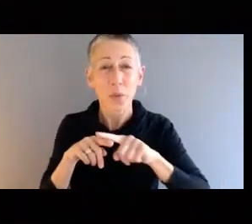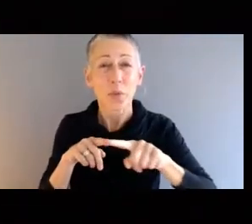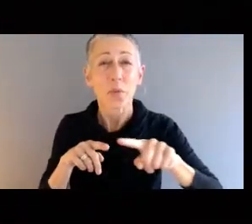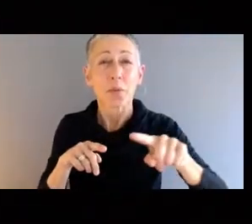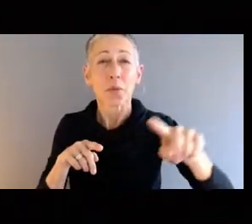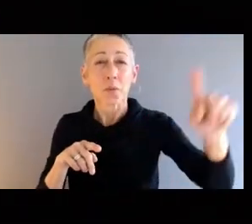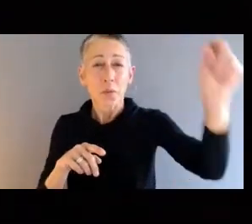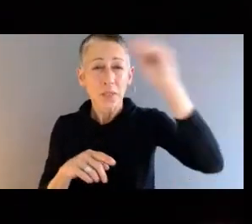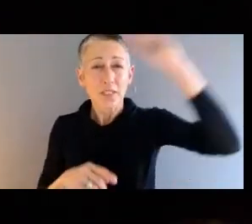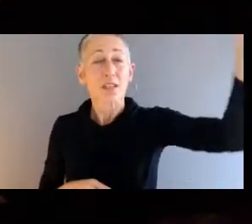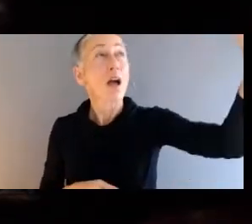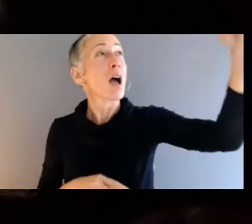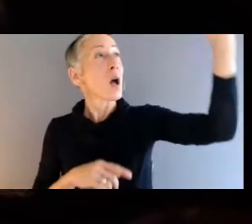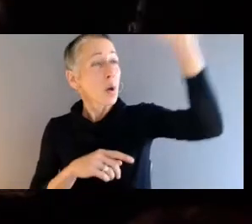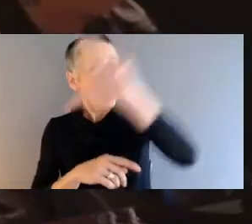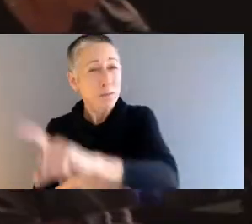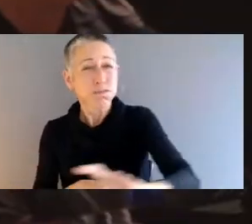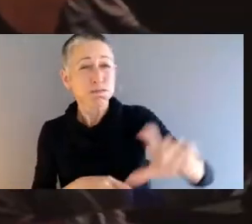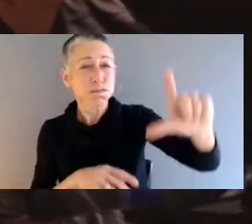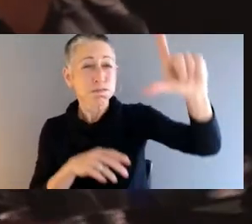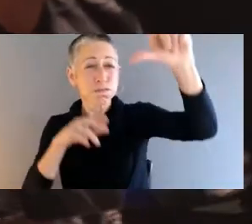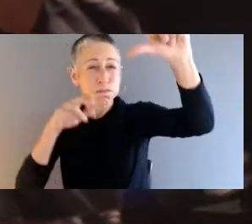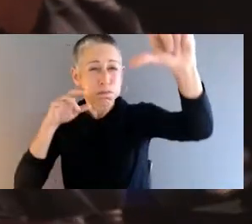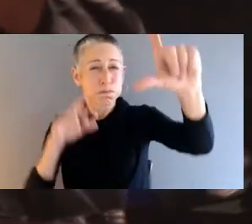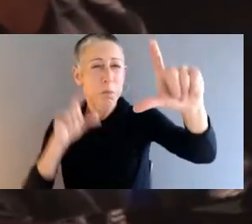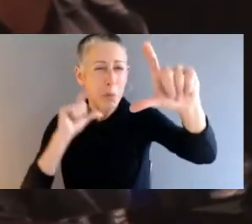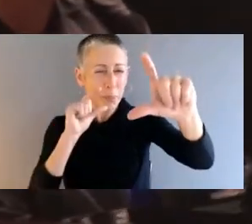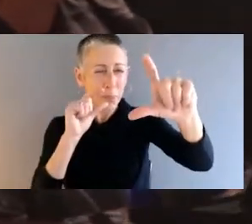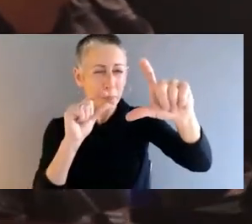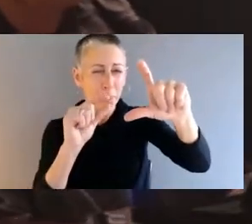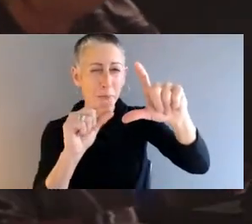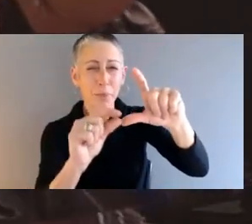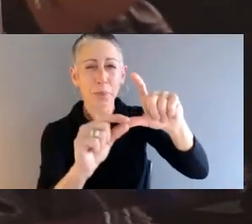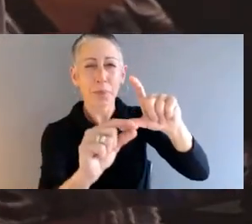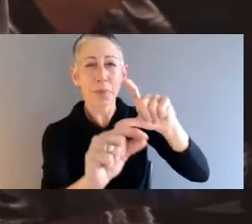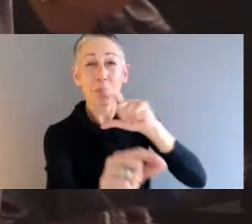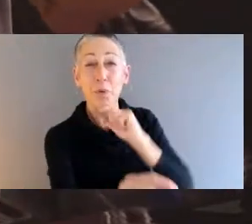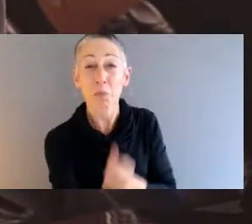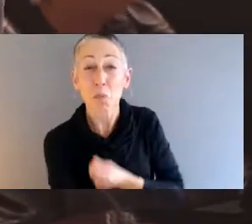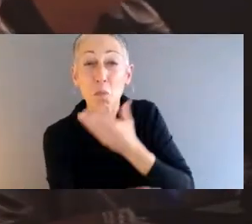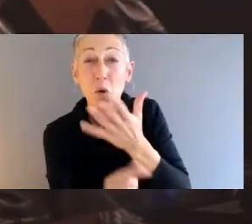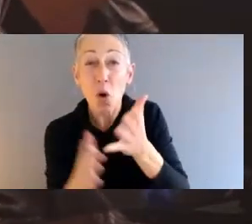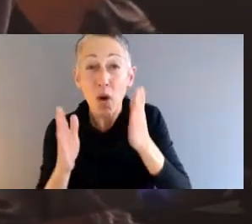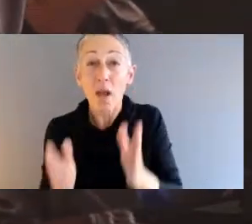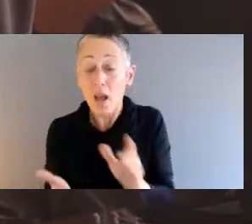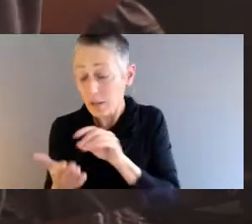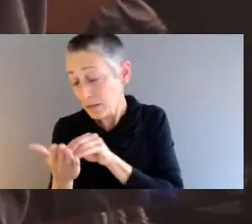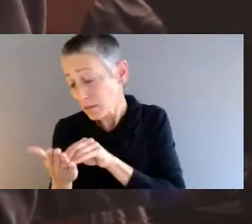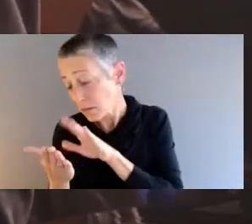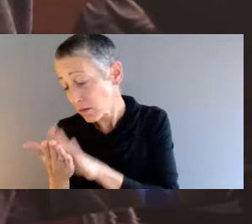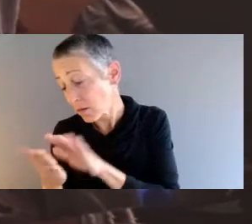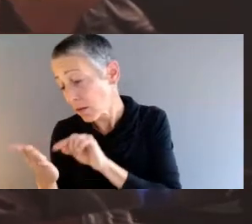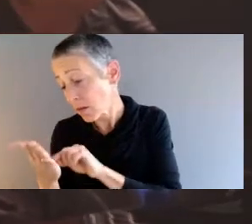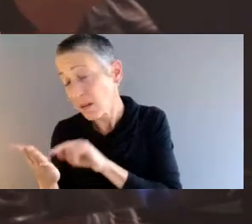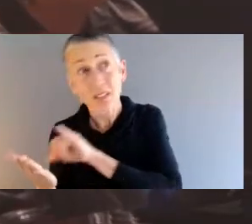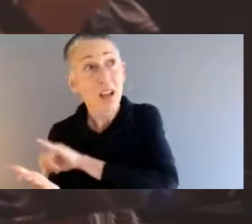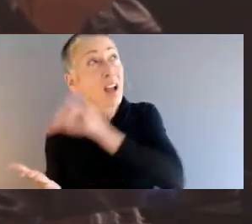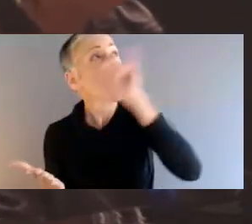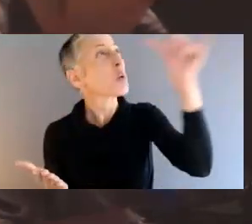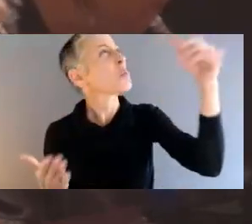sun. Wordsworth could never have done justice to this. Down the hill